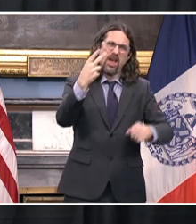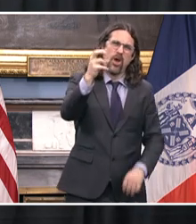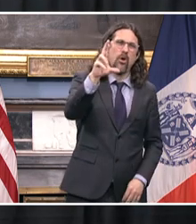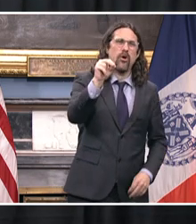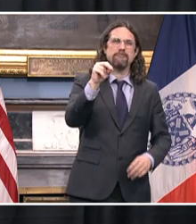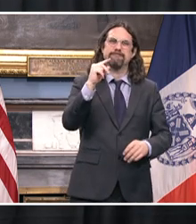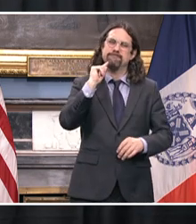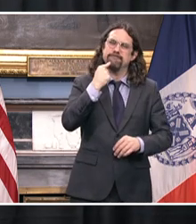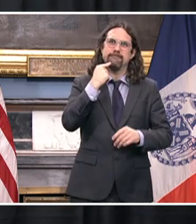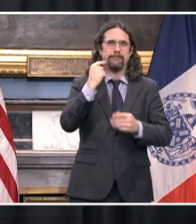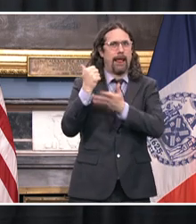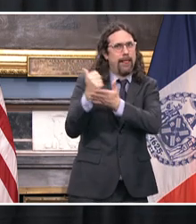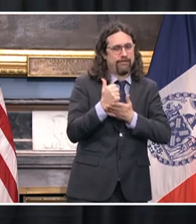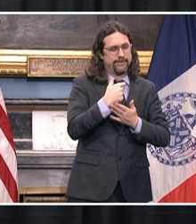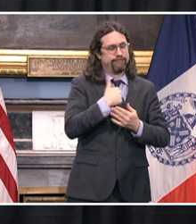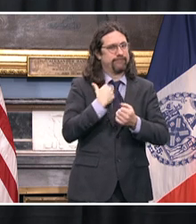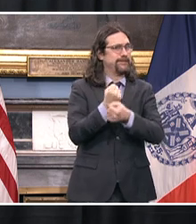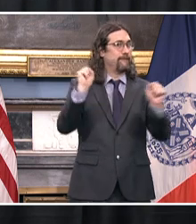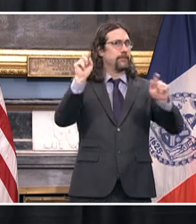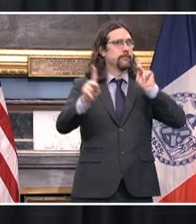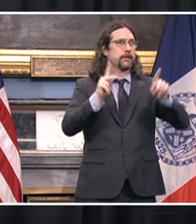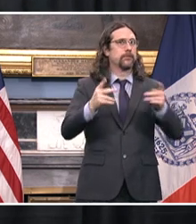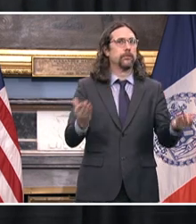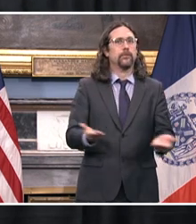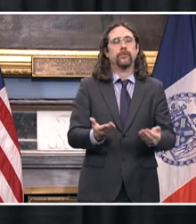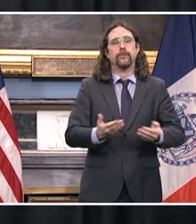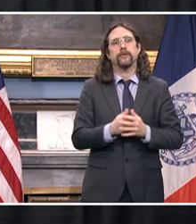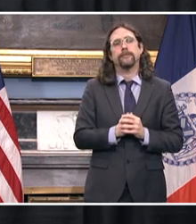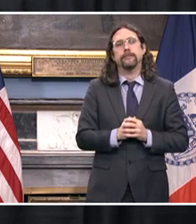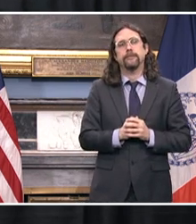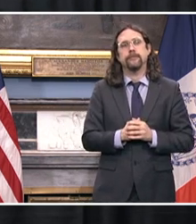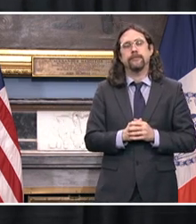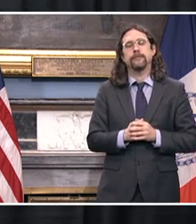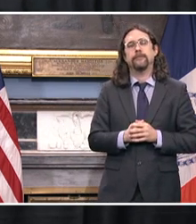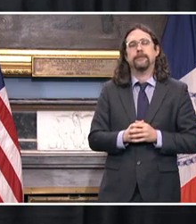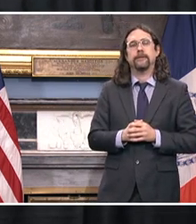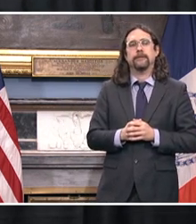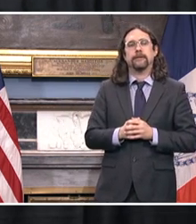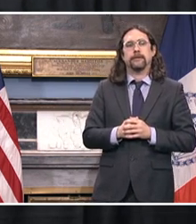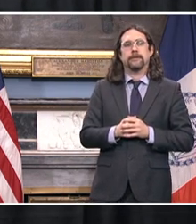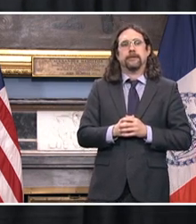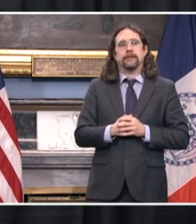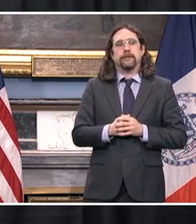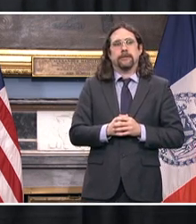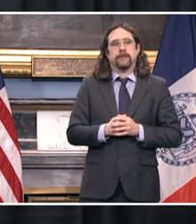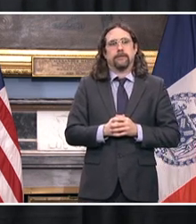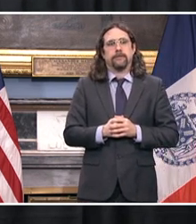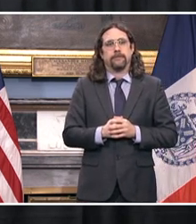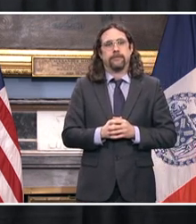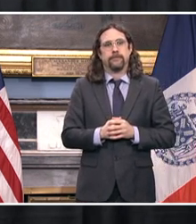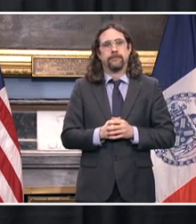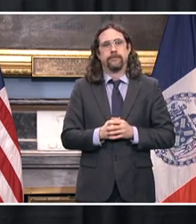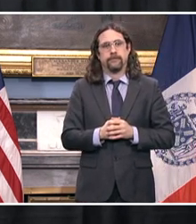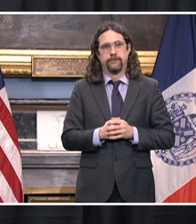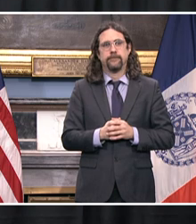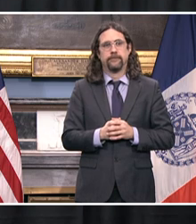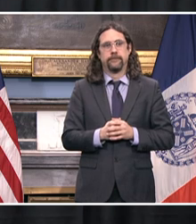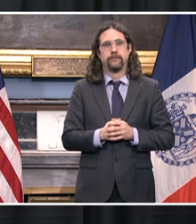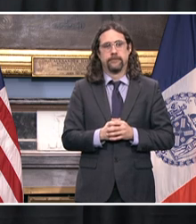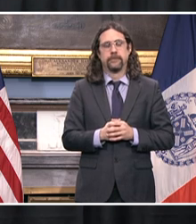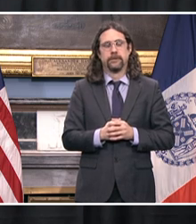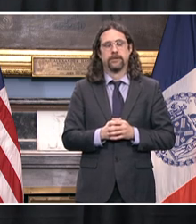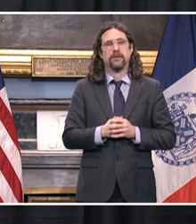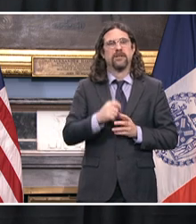And the most interesting of all was a woman from Anchorage, Alaska, who has come all the way here to help folks in need